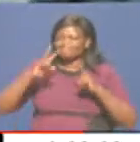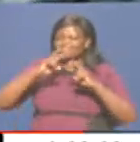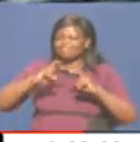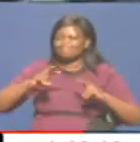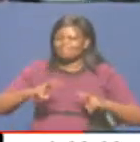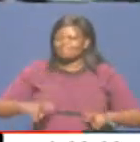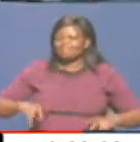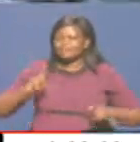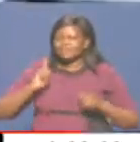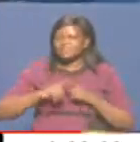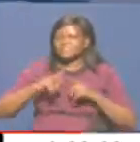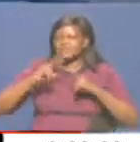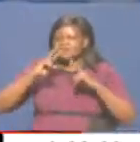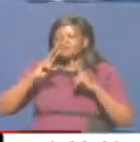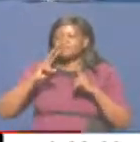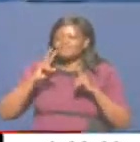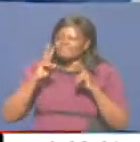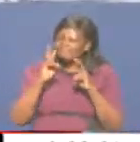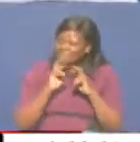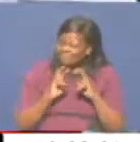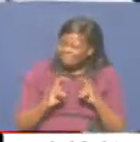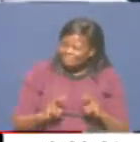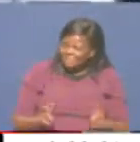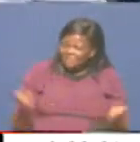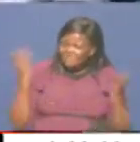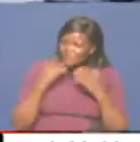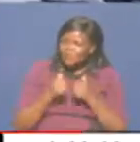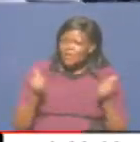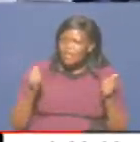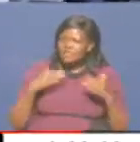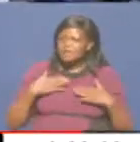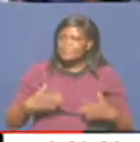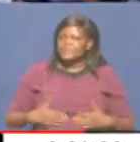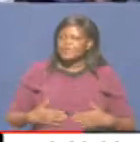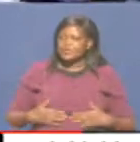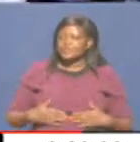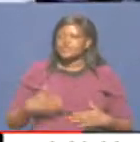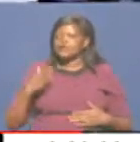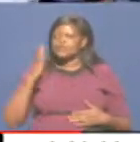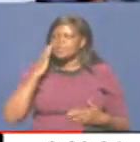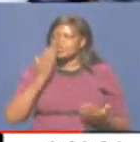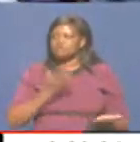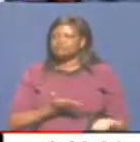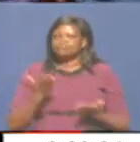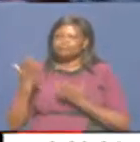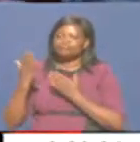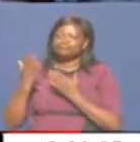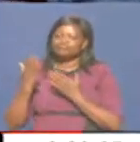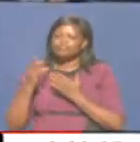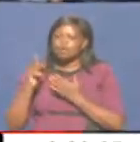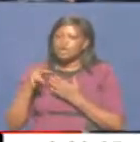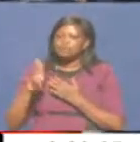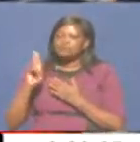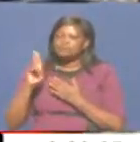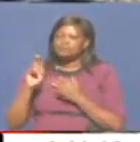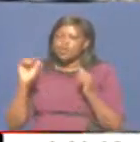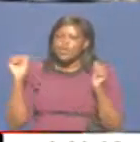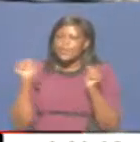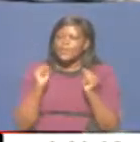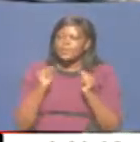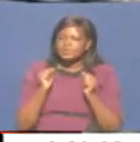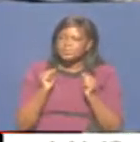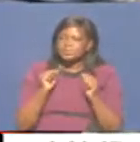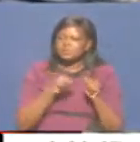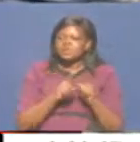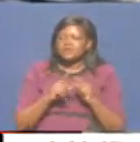the investigations are completed. The body of the deceased was taken to Kenyatta University mortuary as